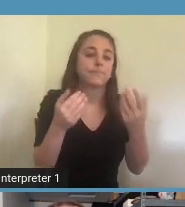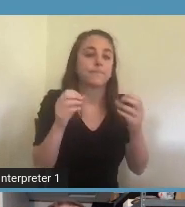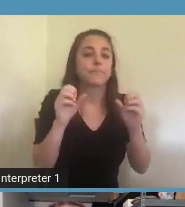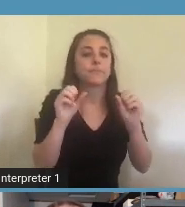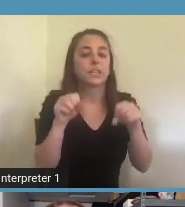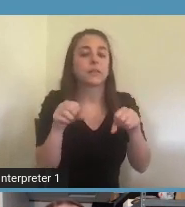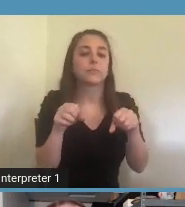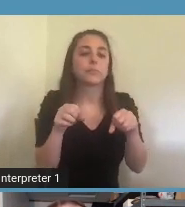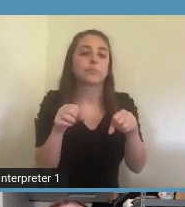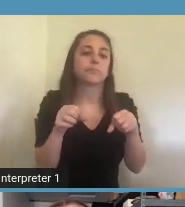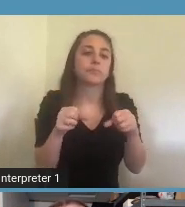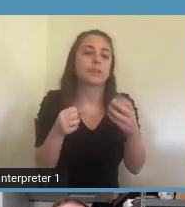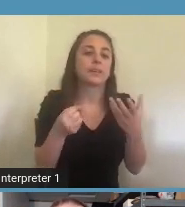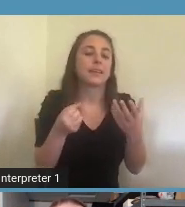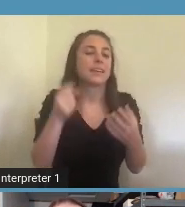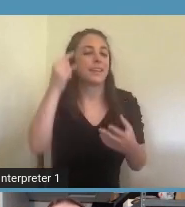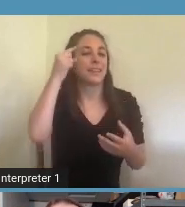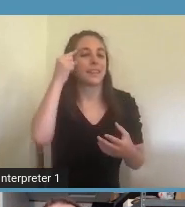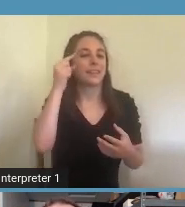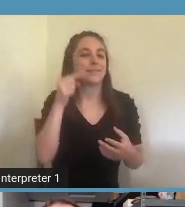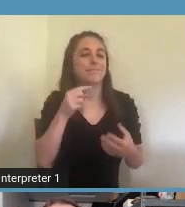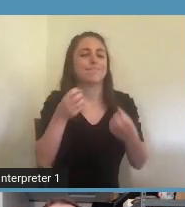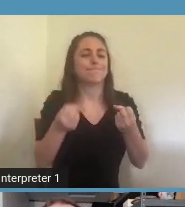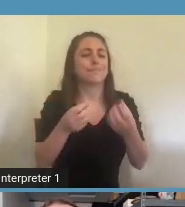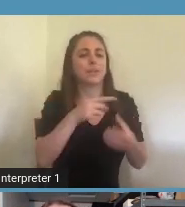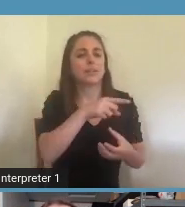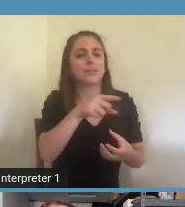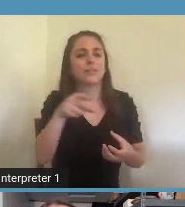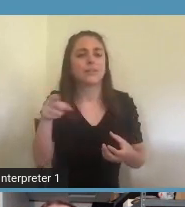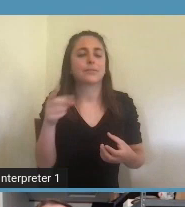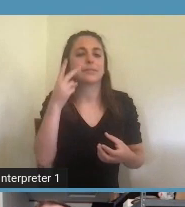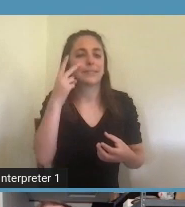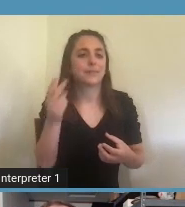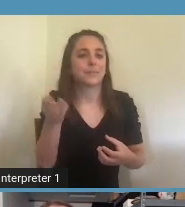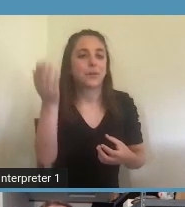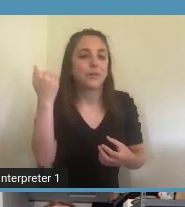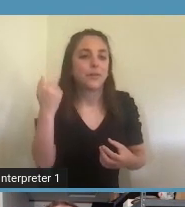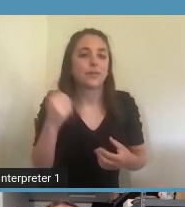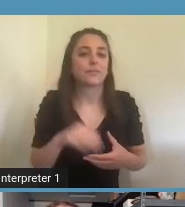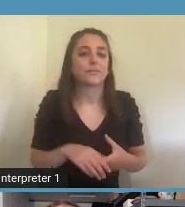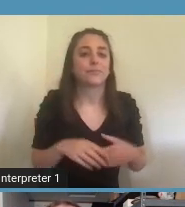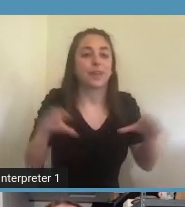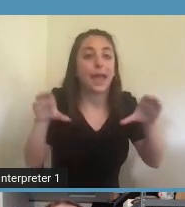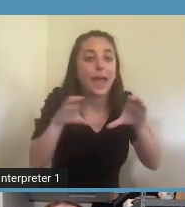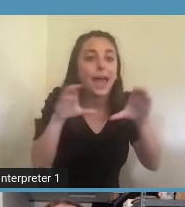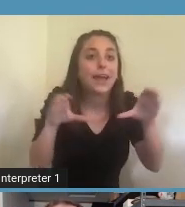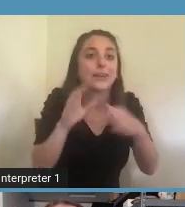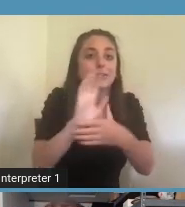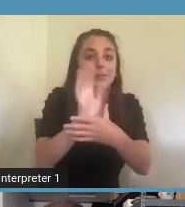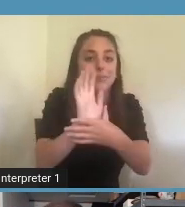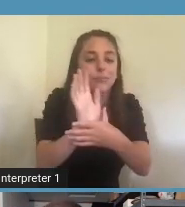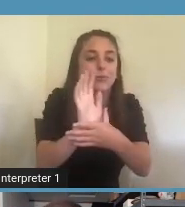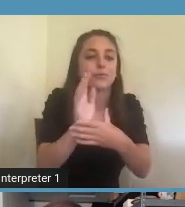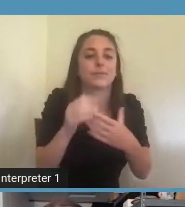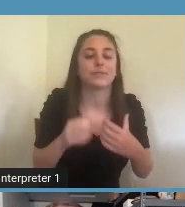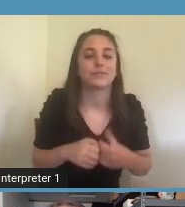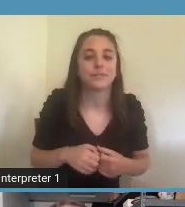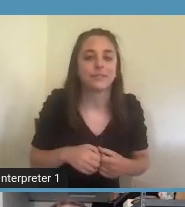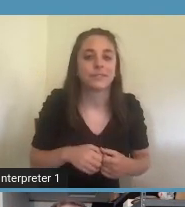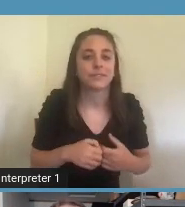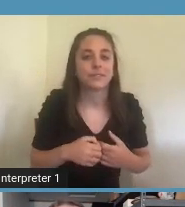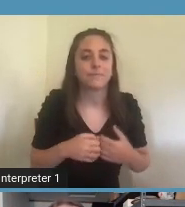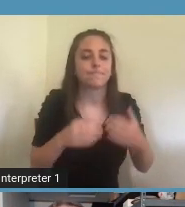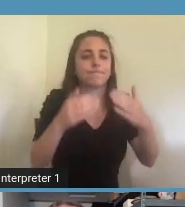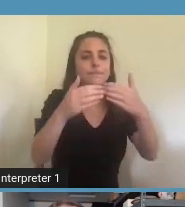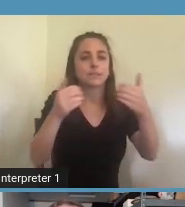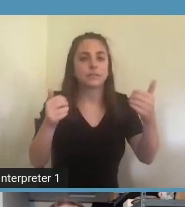seen, all the special effects in Hollywood, all these movies where action movies, they separate that. But it basically